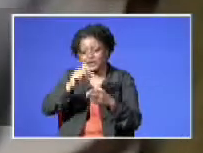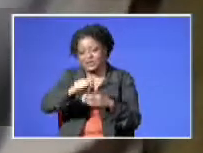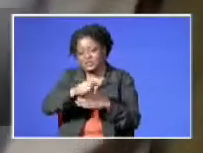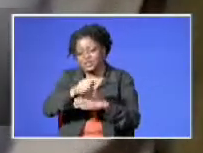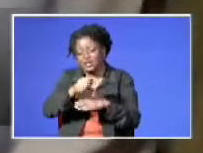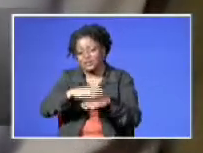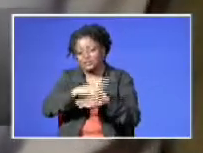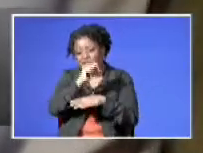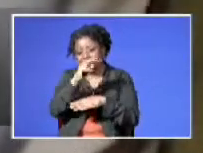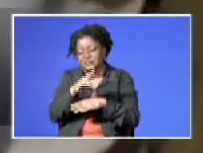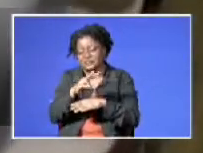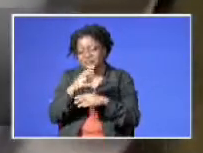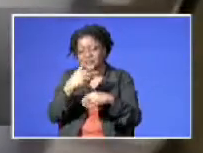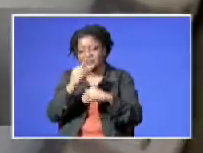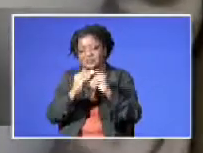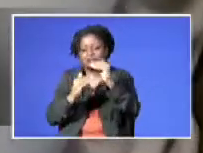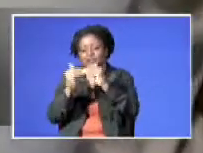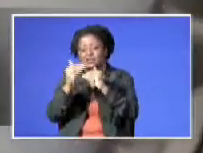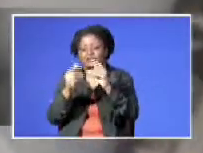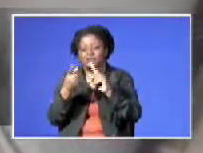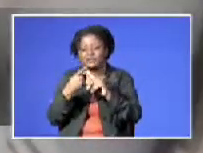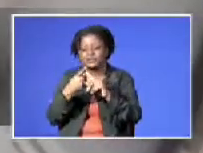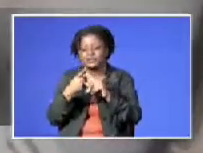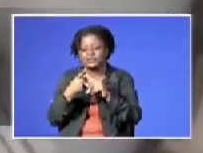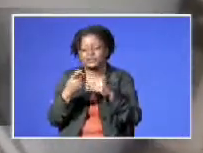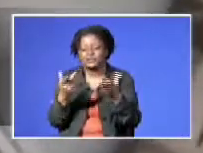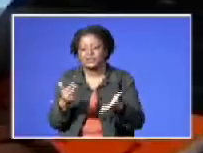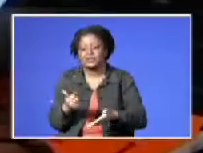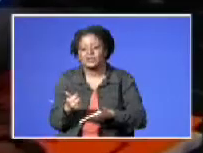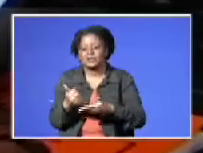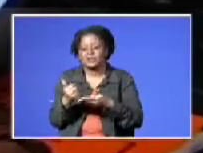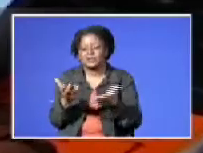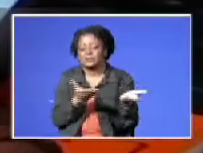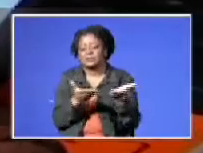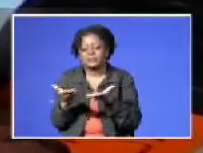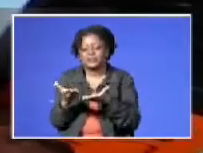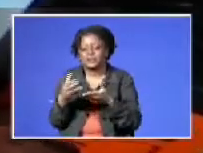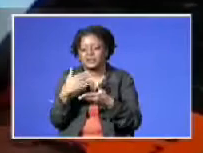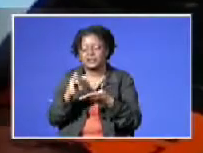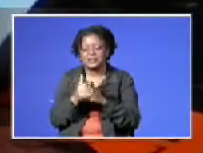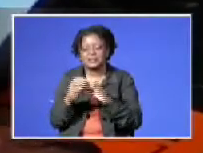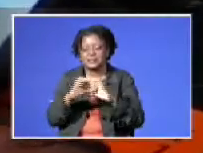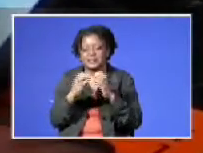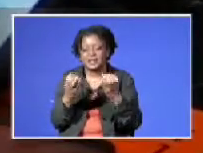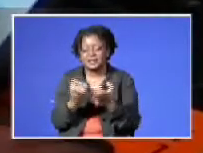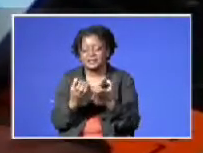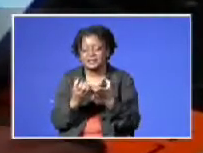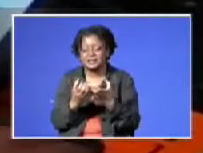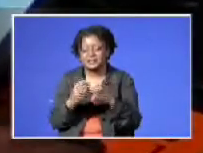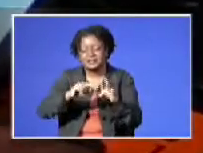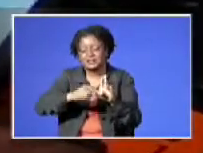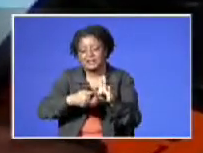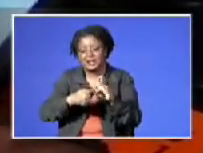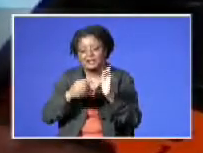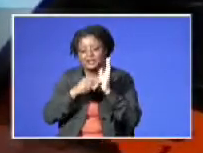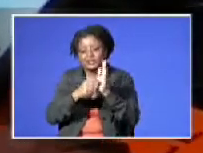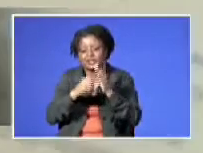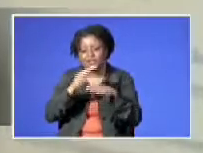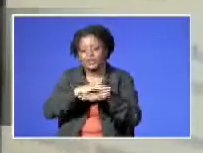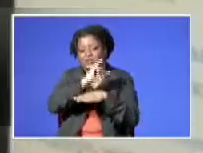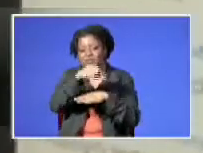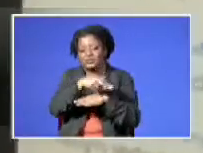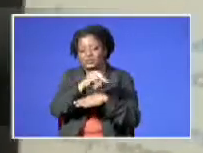classes, which begin airing on Monday, June 15th. Students on New Providence, Grand Bahama, Abaco, and Eleuthera will